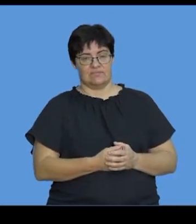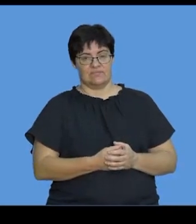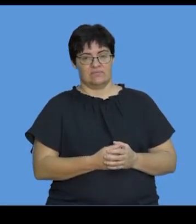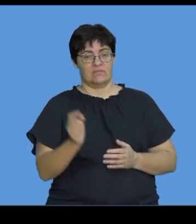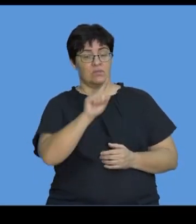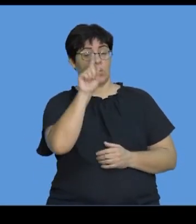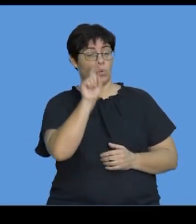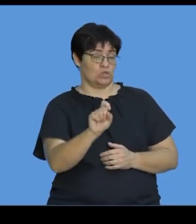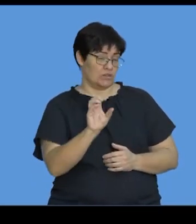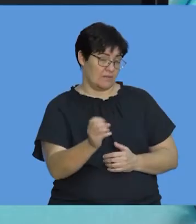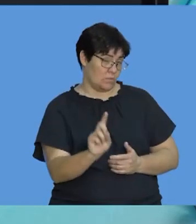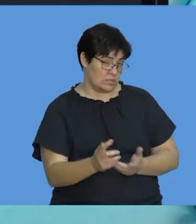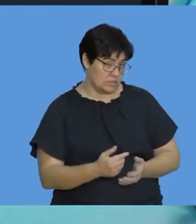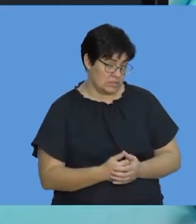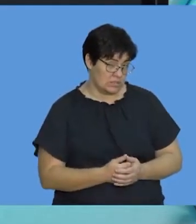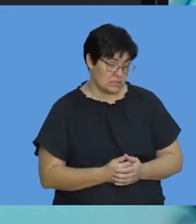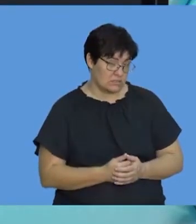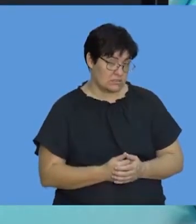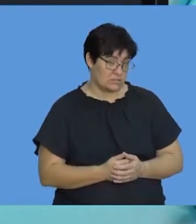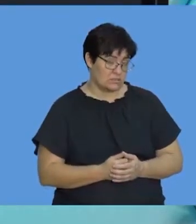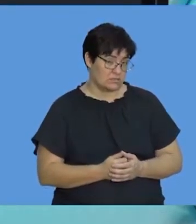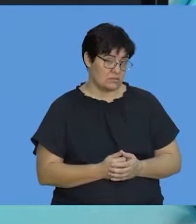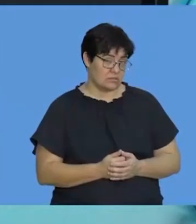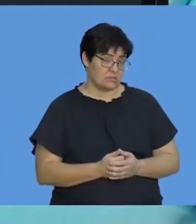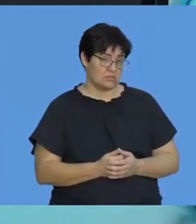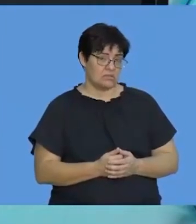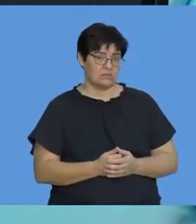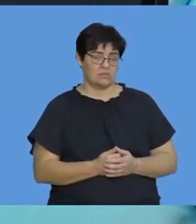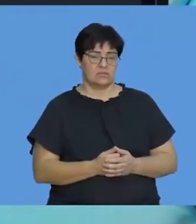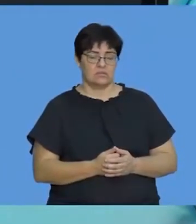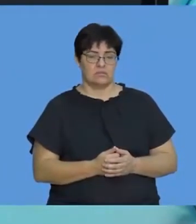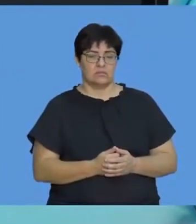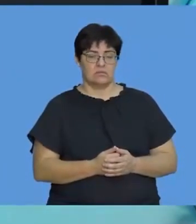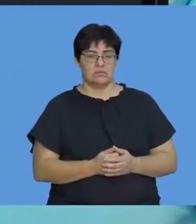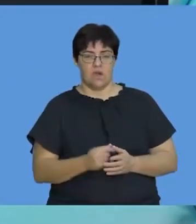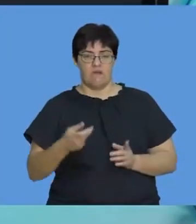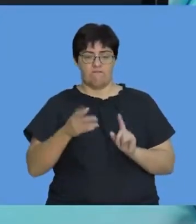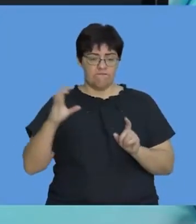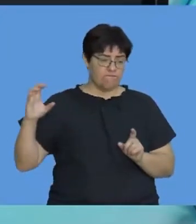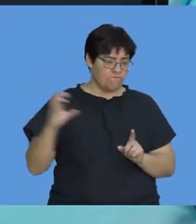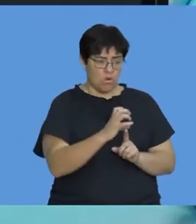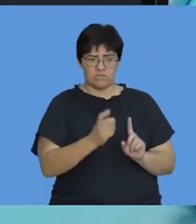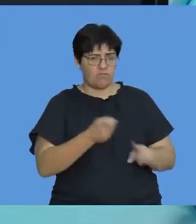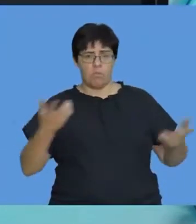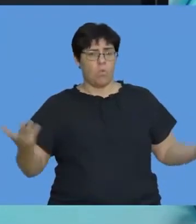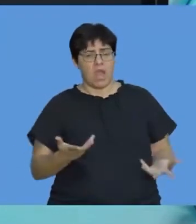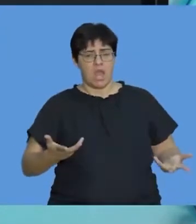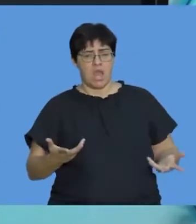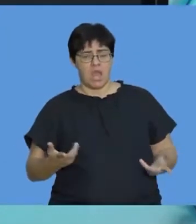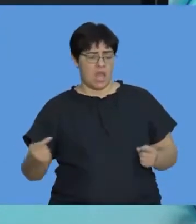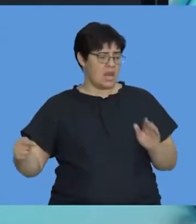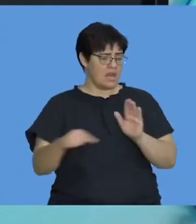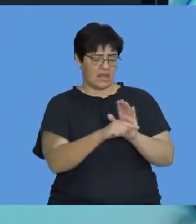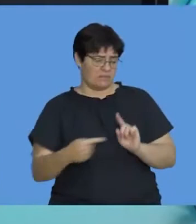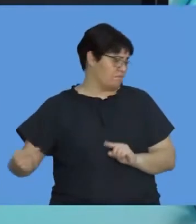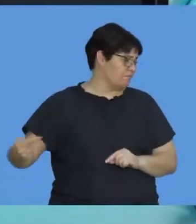This is now the question. Where did that backwards force come from? Okay, let